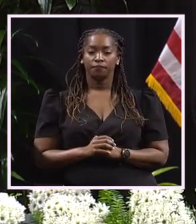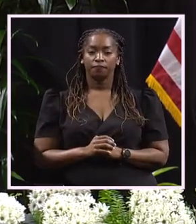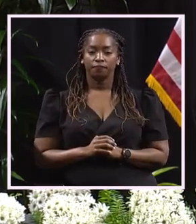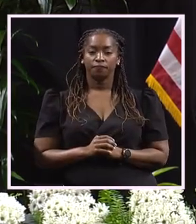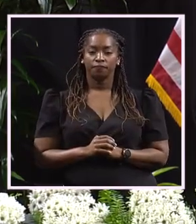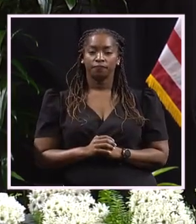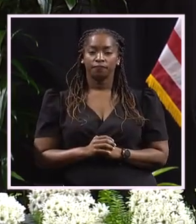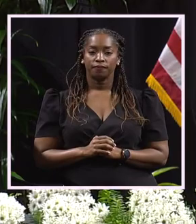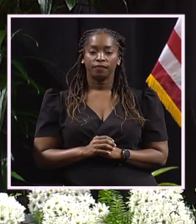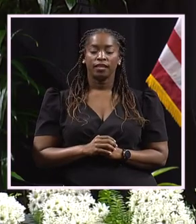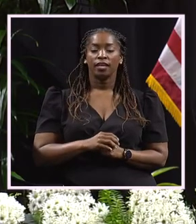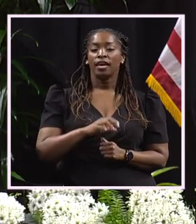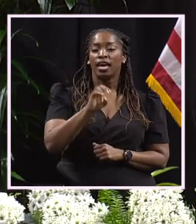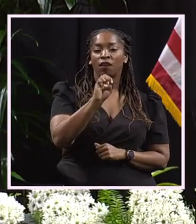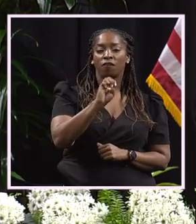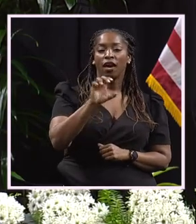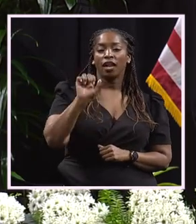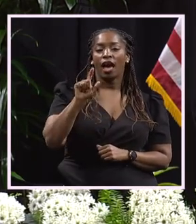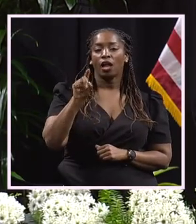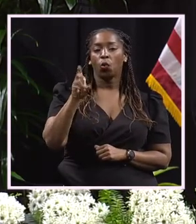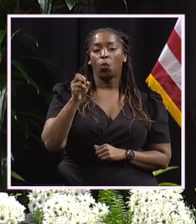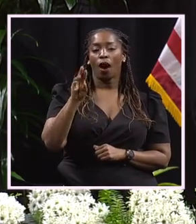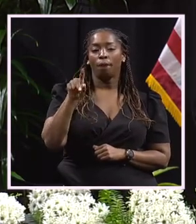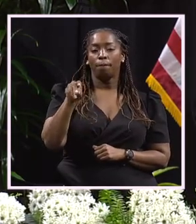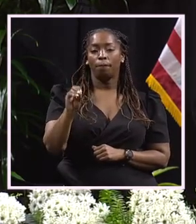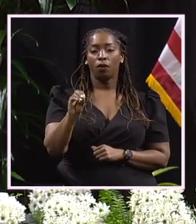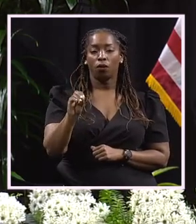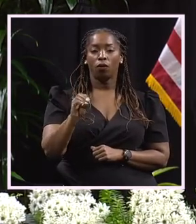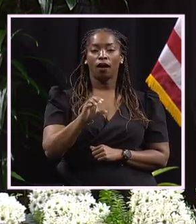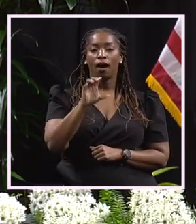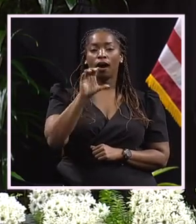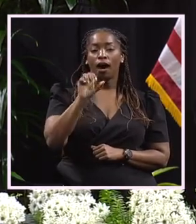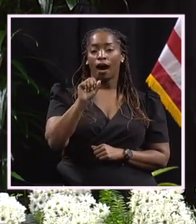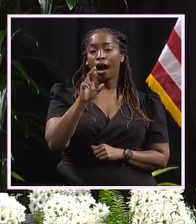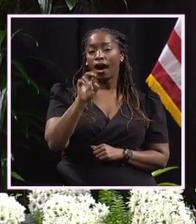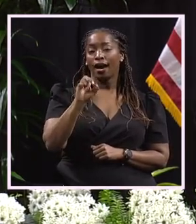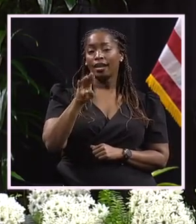Ife Uluwapu Adebola Adedeji,